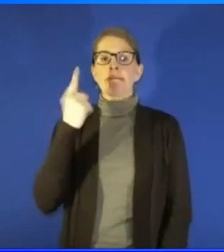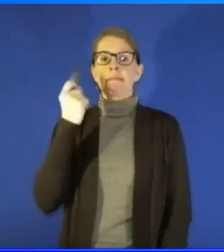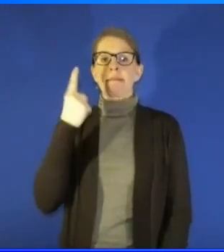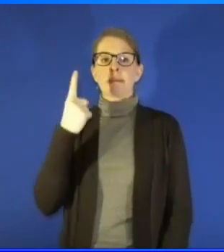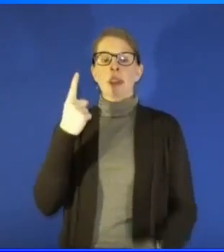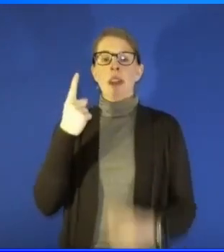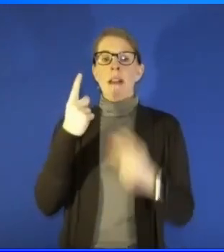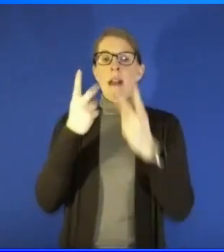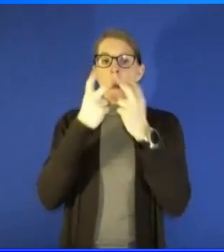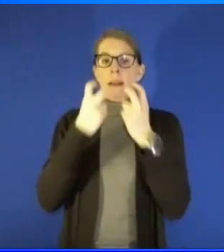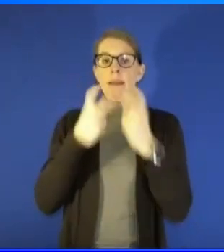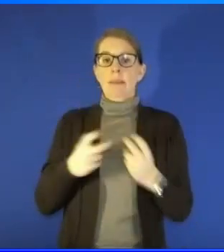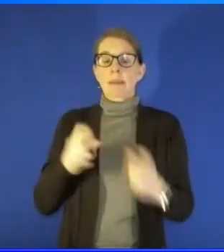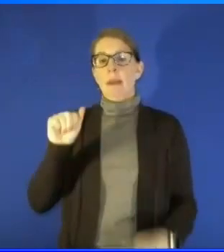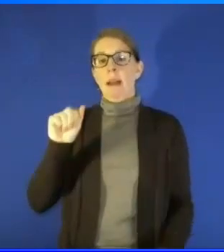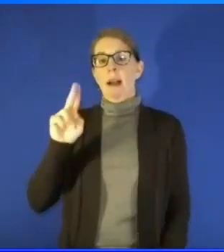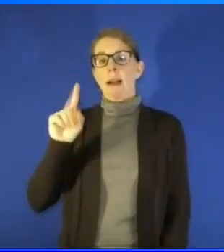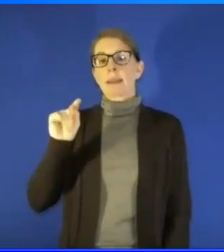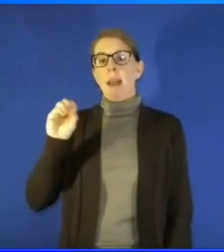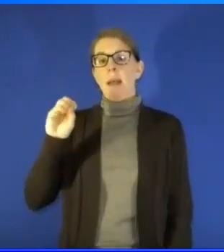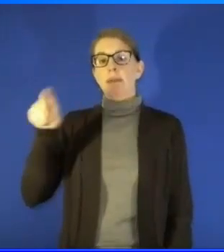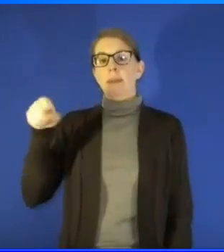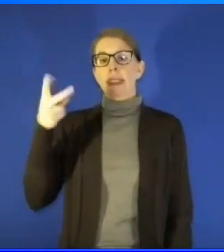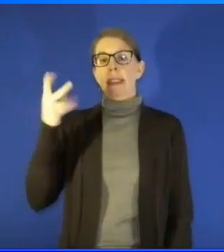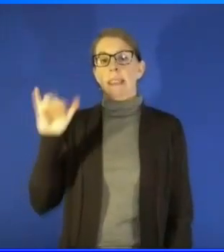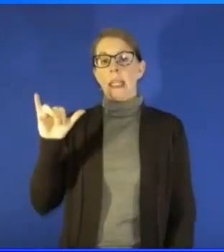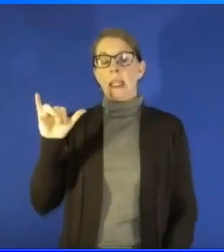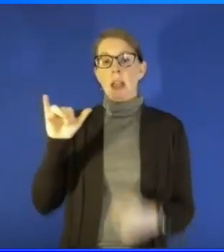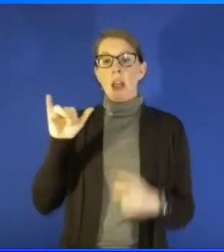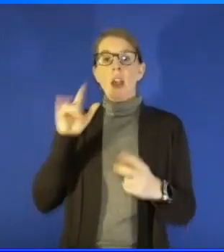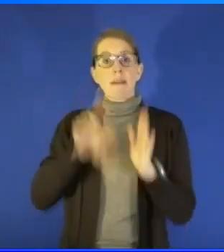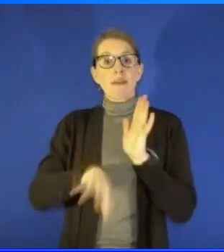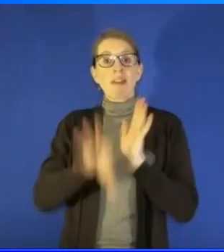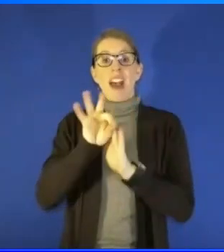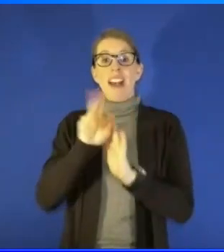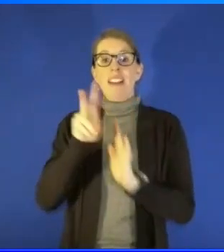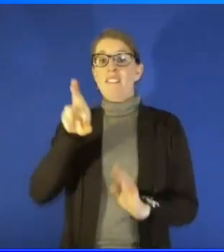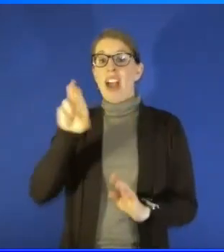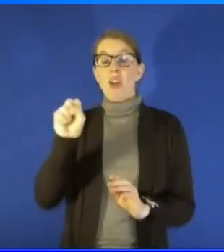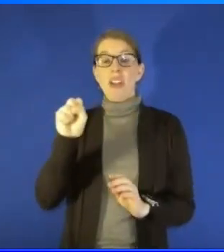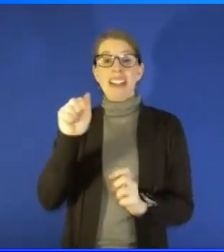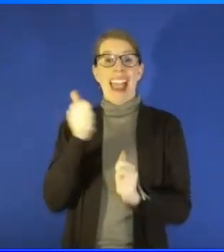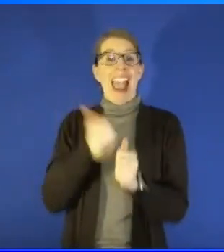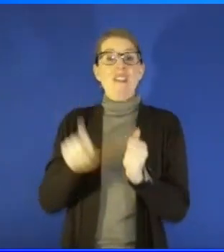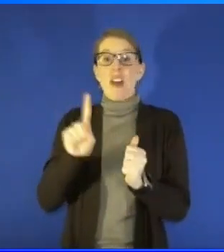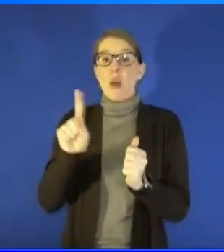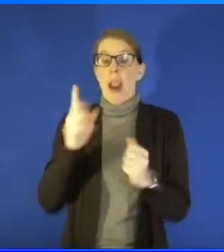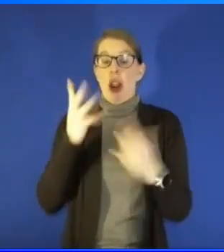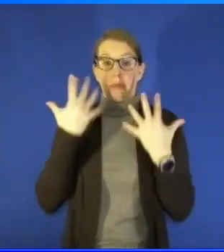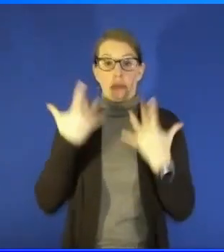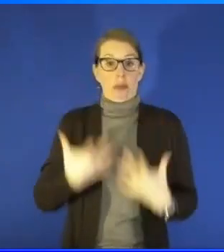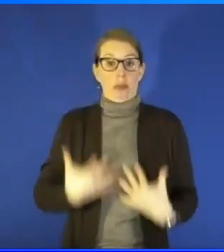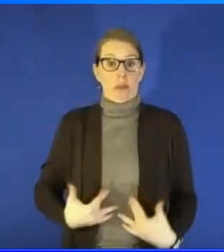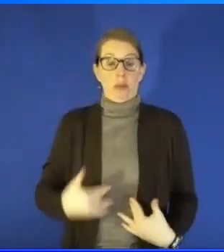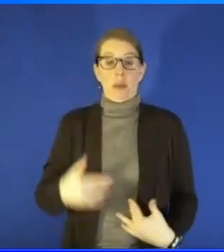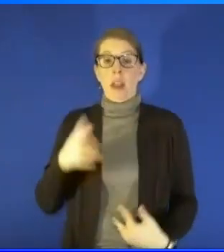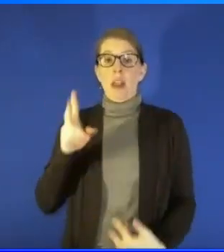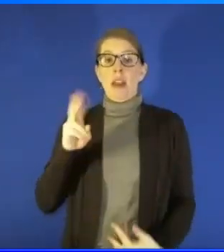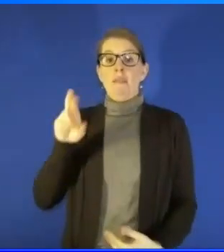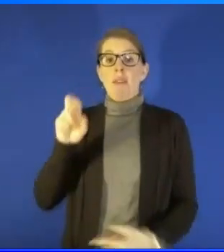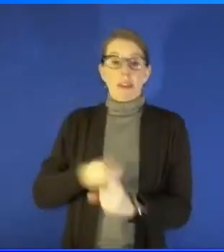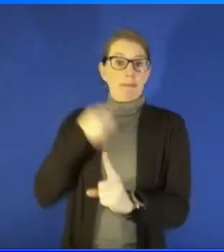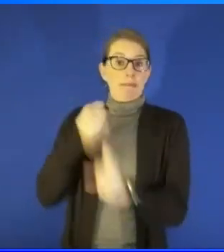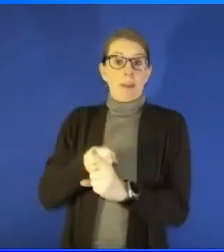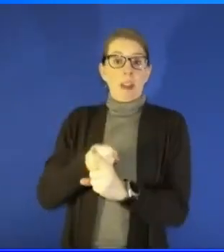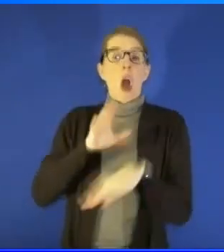been done, you can detect the virus everywhere in all these organs. So likely there was an impact of the virus on her